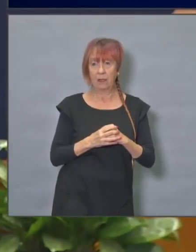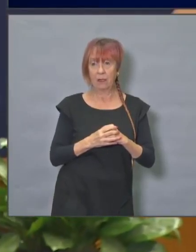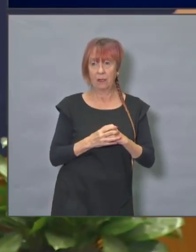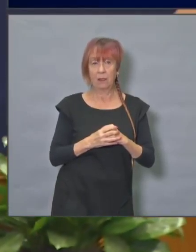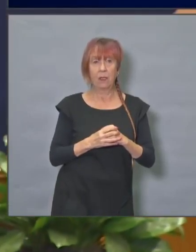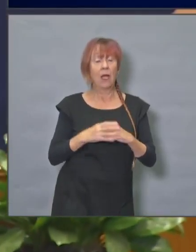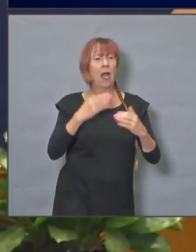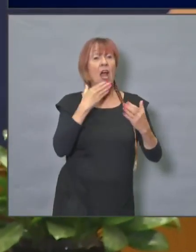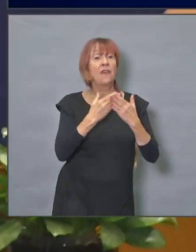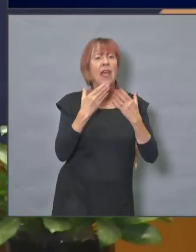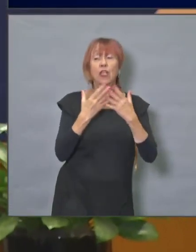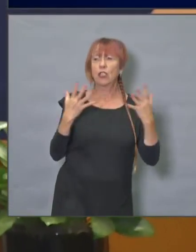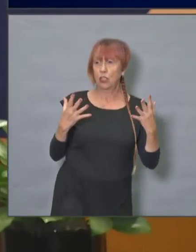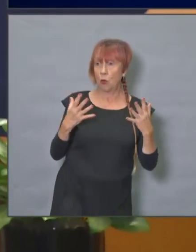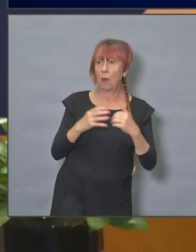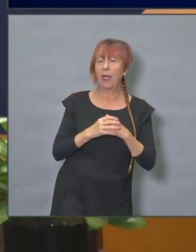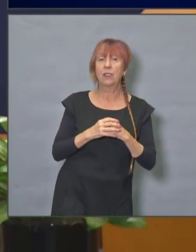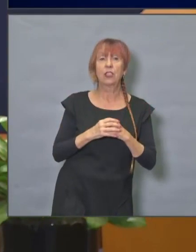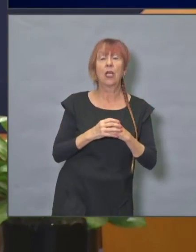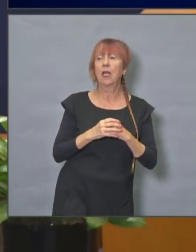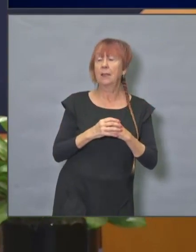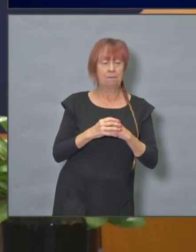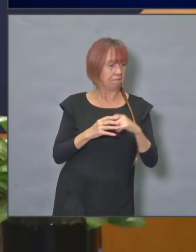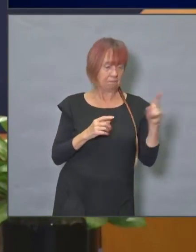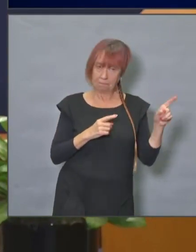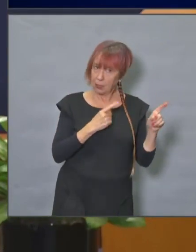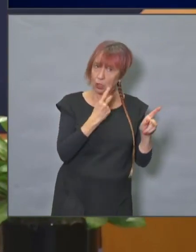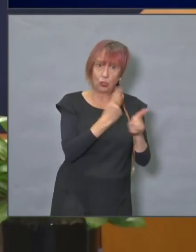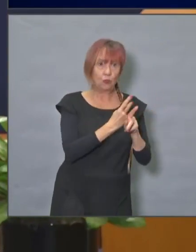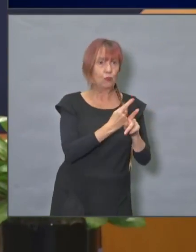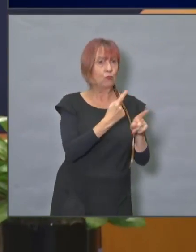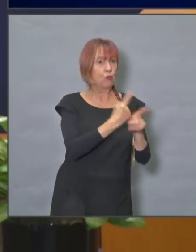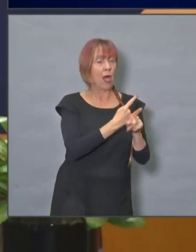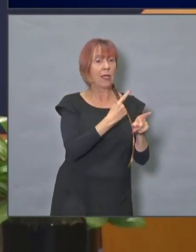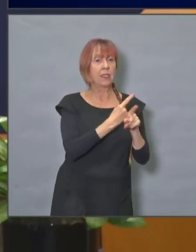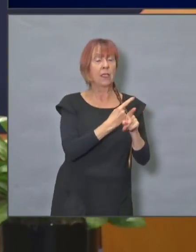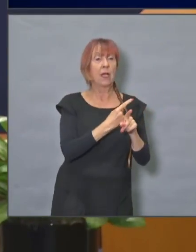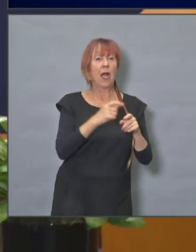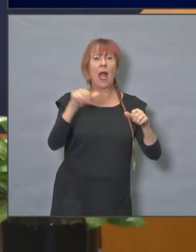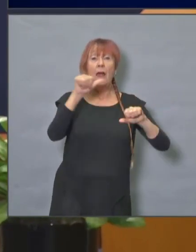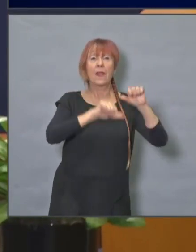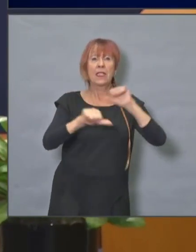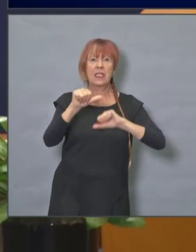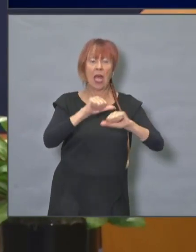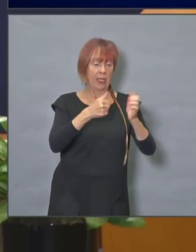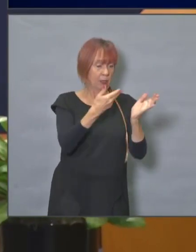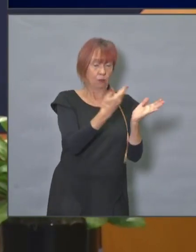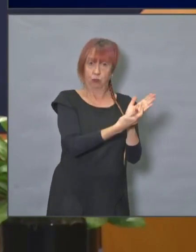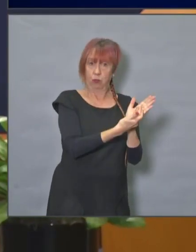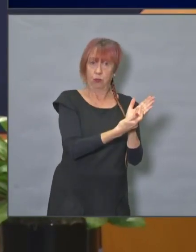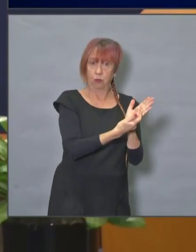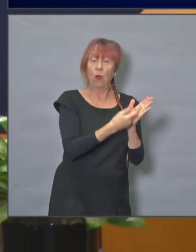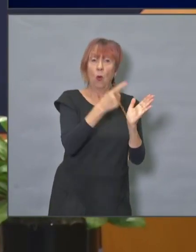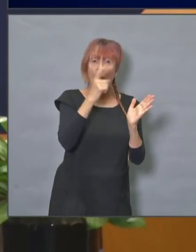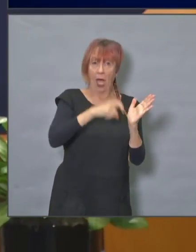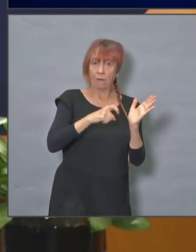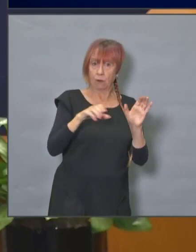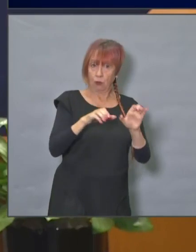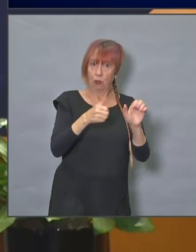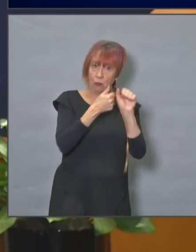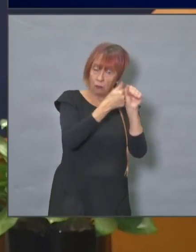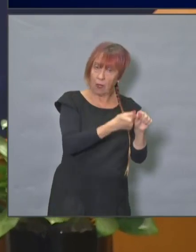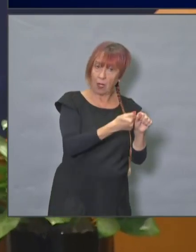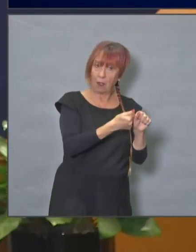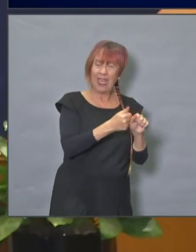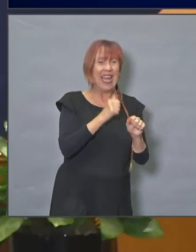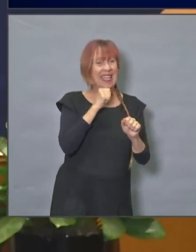Yeah, thank you so much. The supervisor is absolutely correct. You know, it's the science tells us what we need to do, and there's not a lot we can